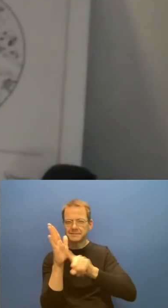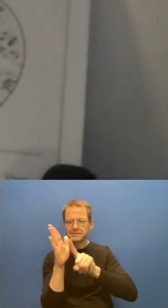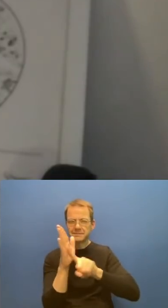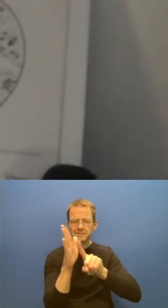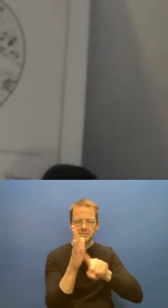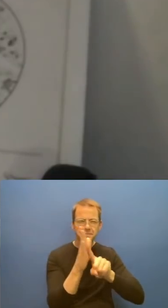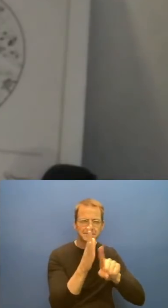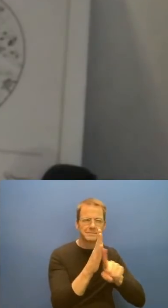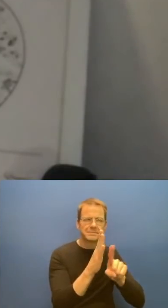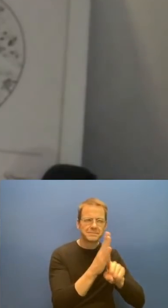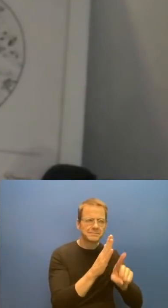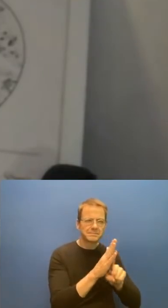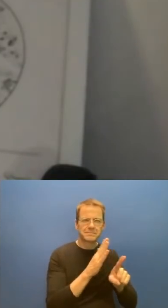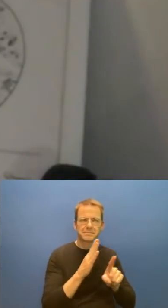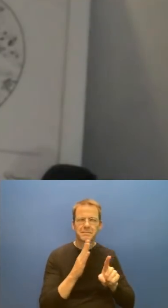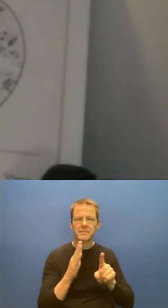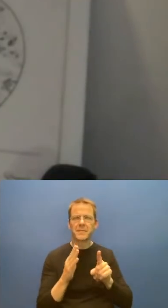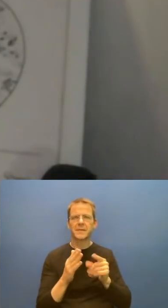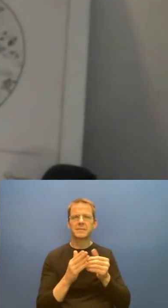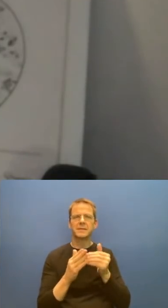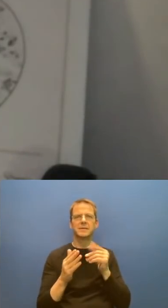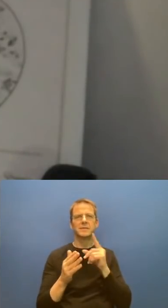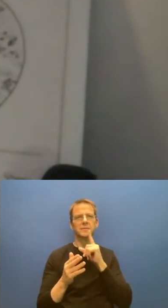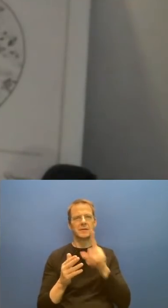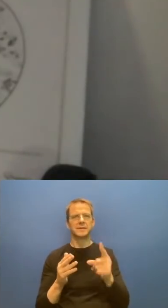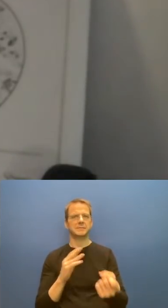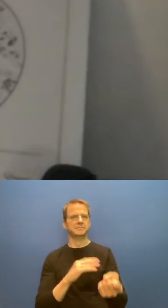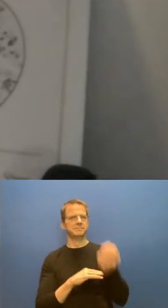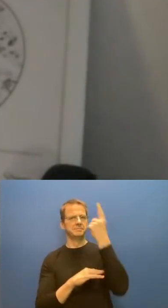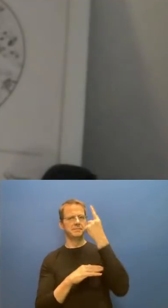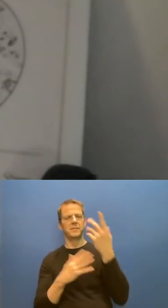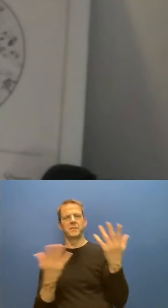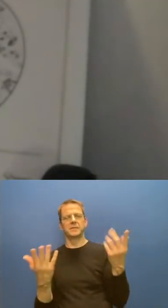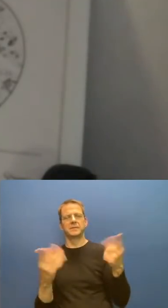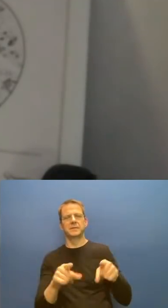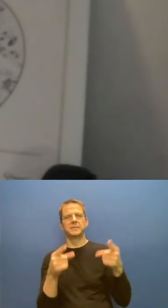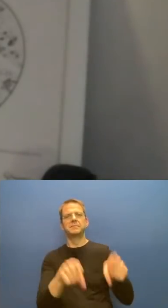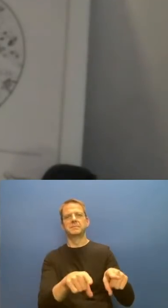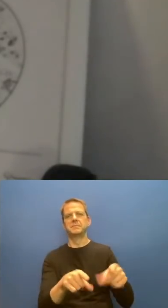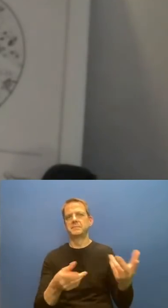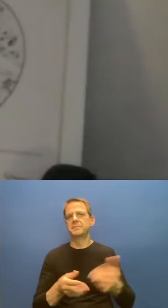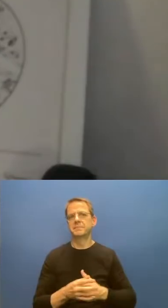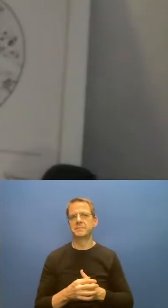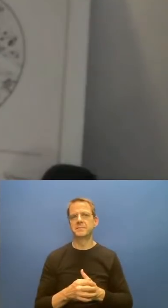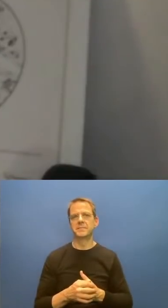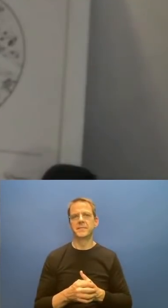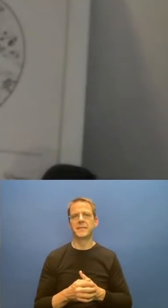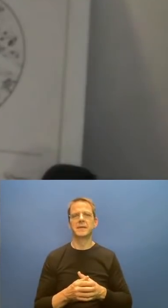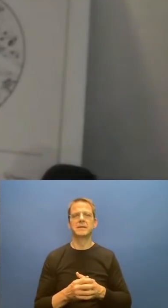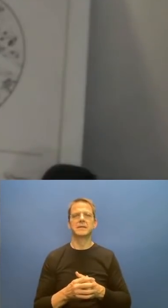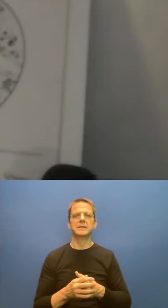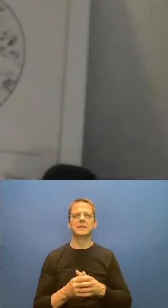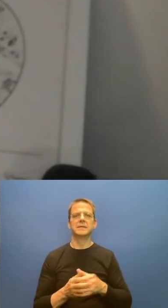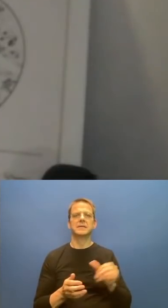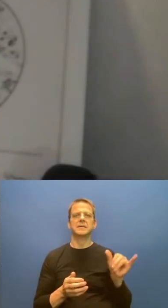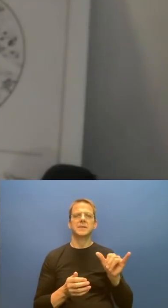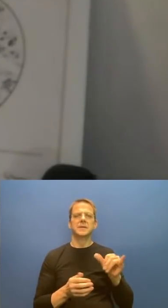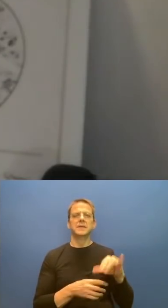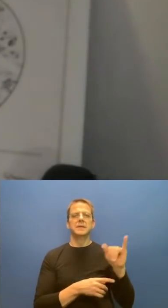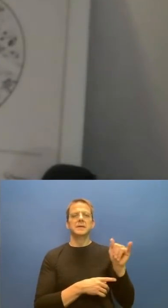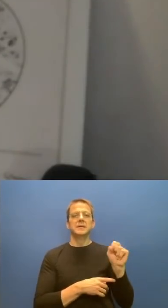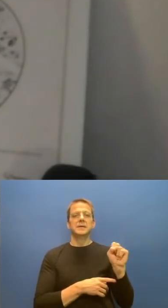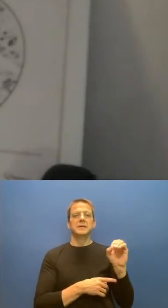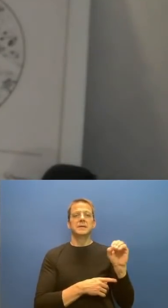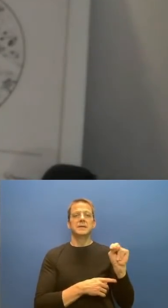that, and Jason mentioned this, the fluidity of each situation and how dynamic this is.